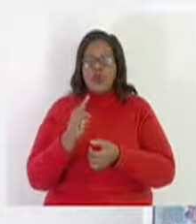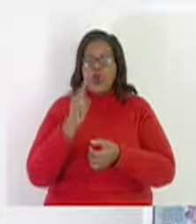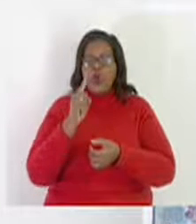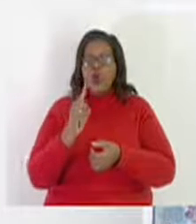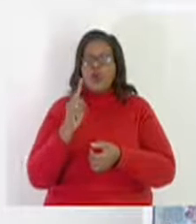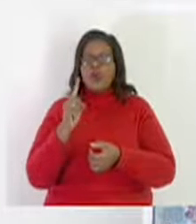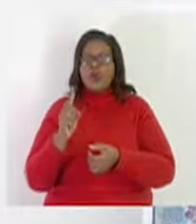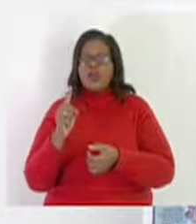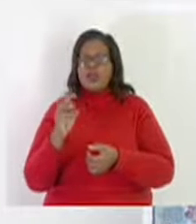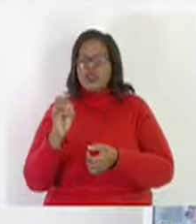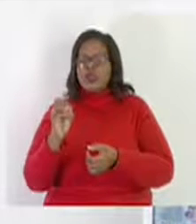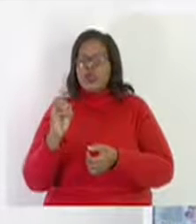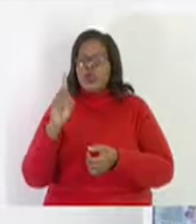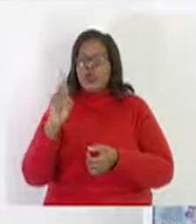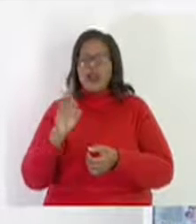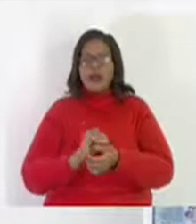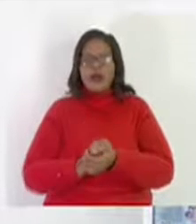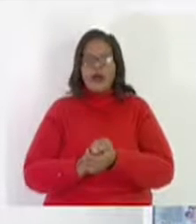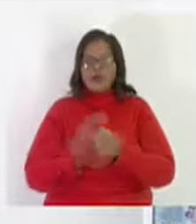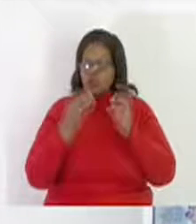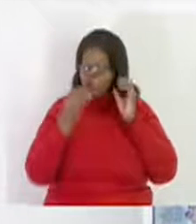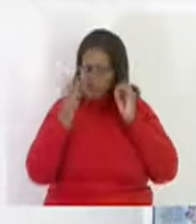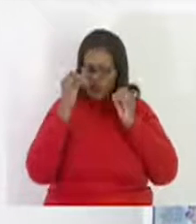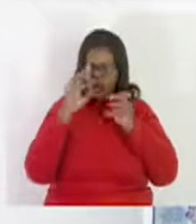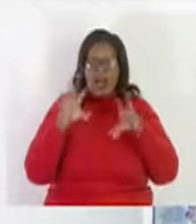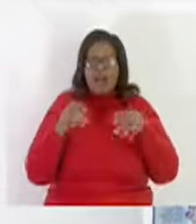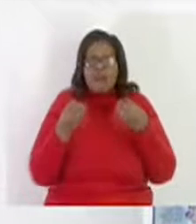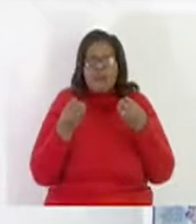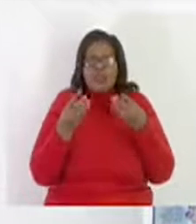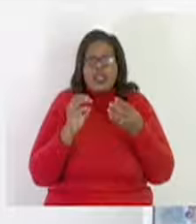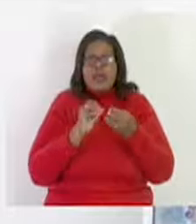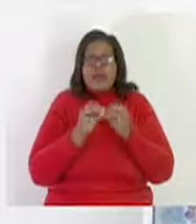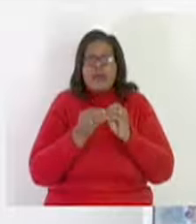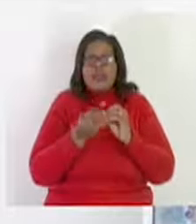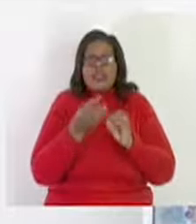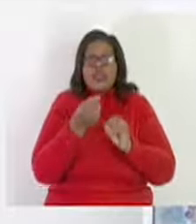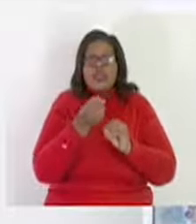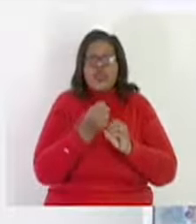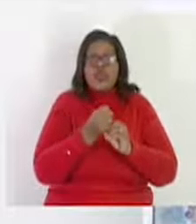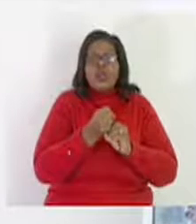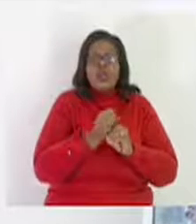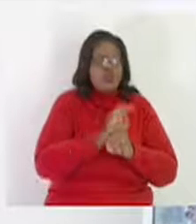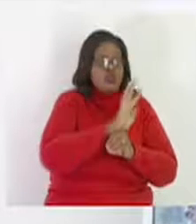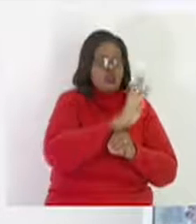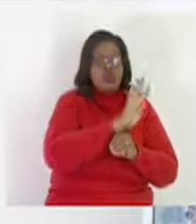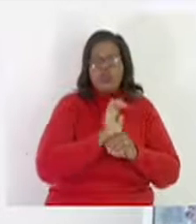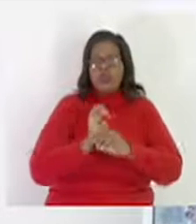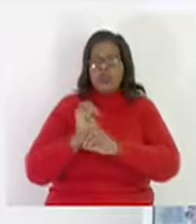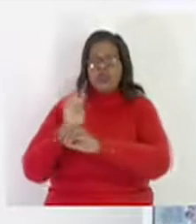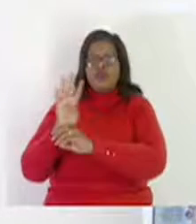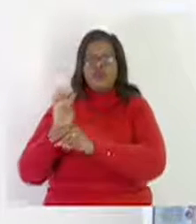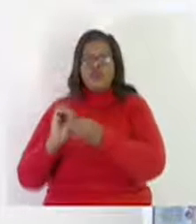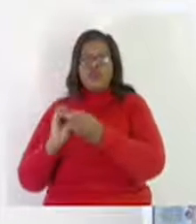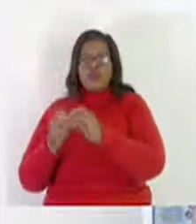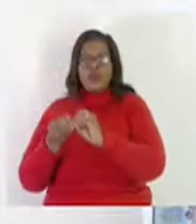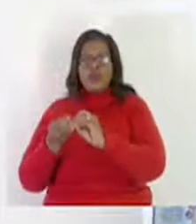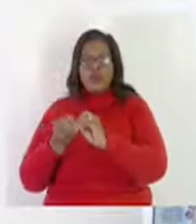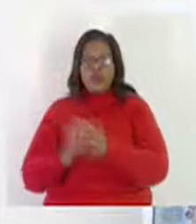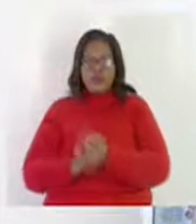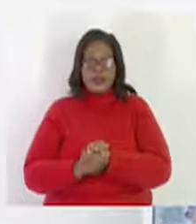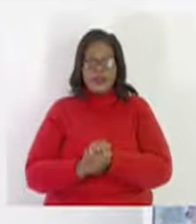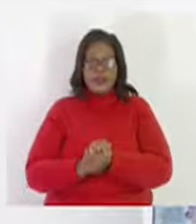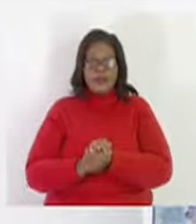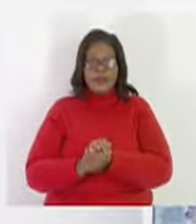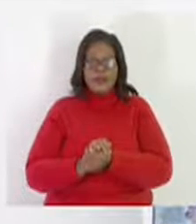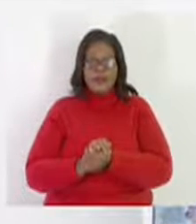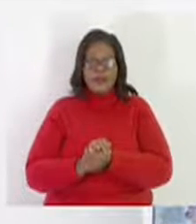1. How many digits do you have here? I have 4. How many digits you have here? You have 4. And